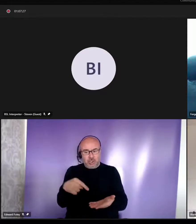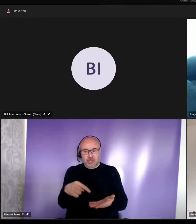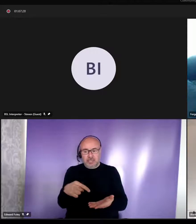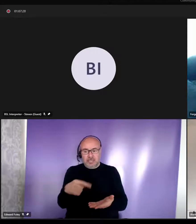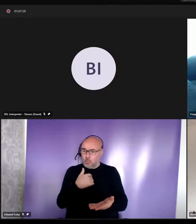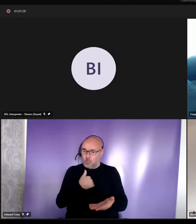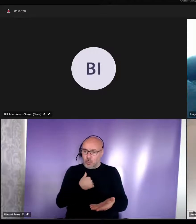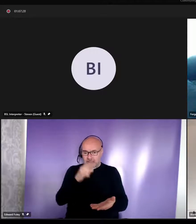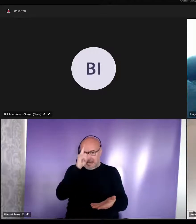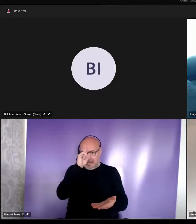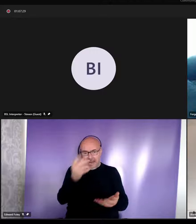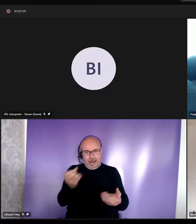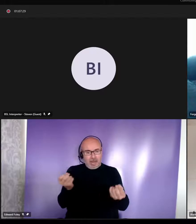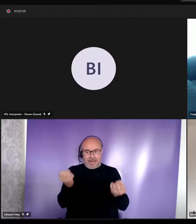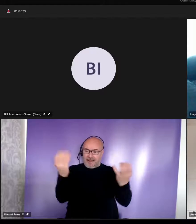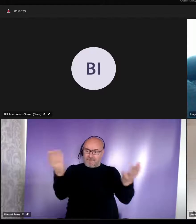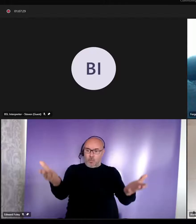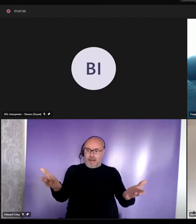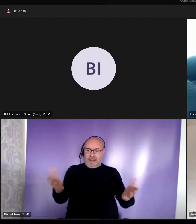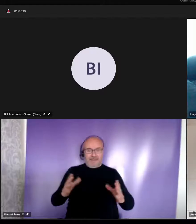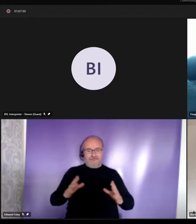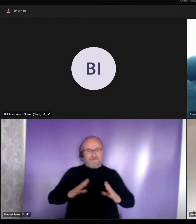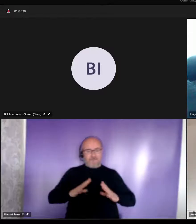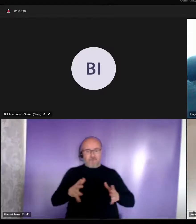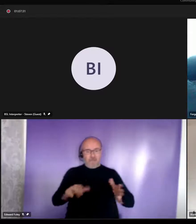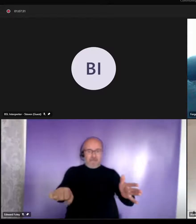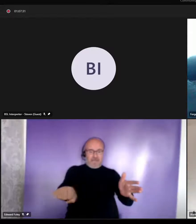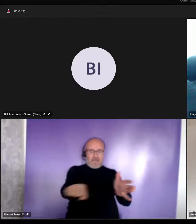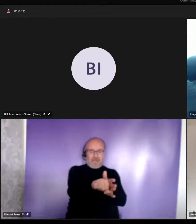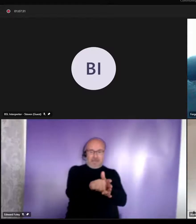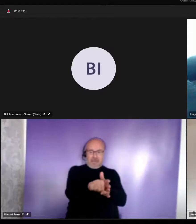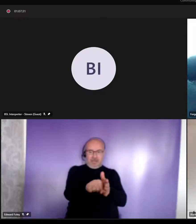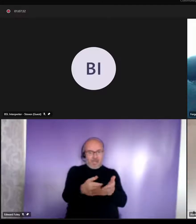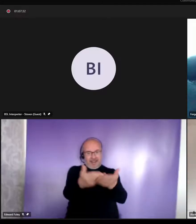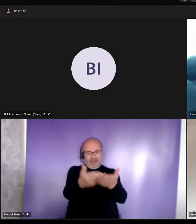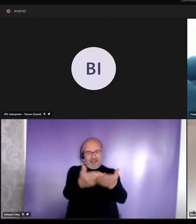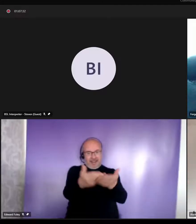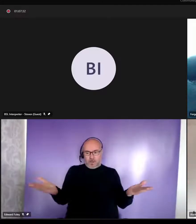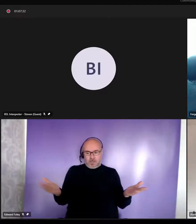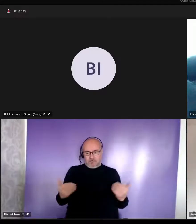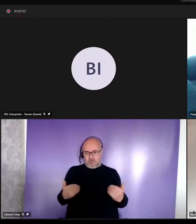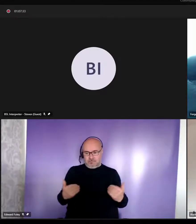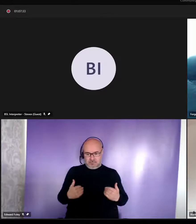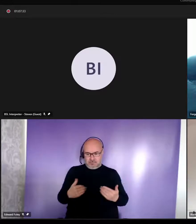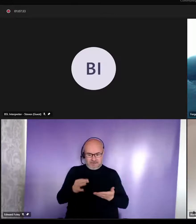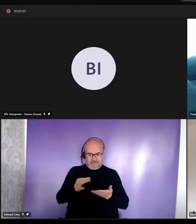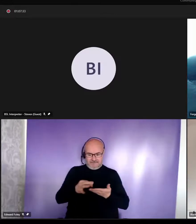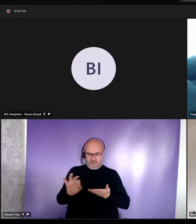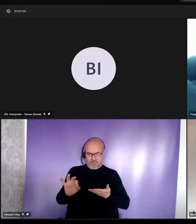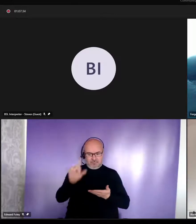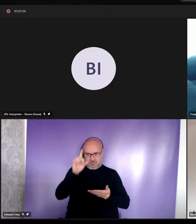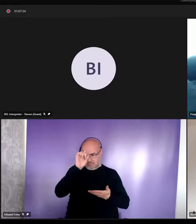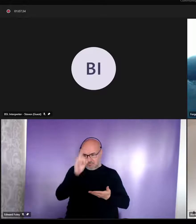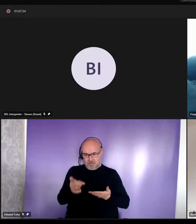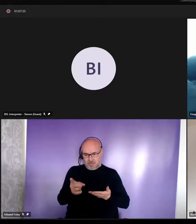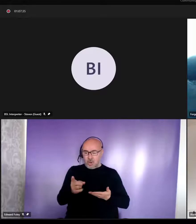free fuel. I don't know if Michael can contribute to that at the moment, or it's something we need to bring a report back to